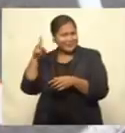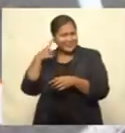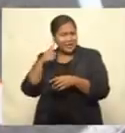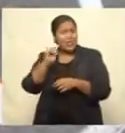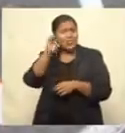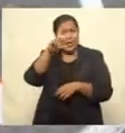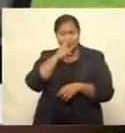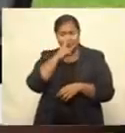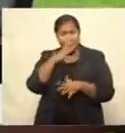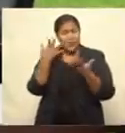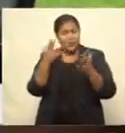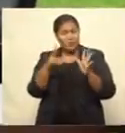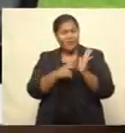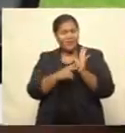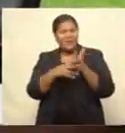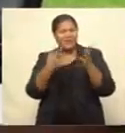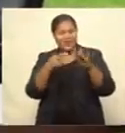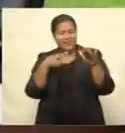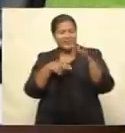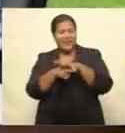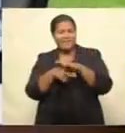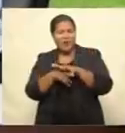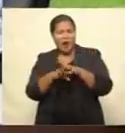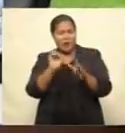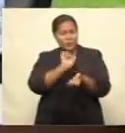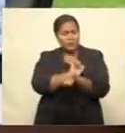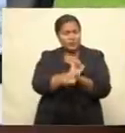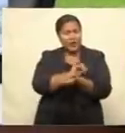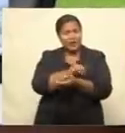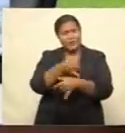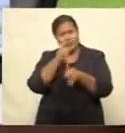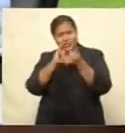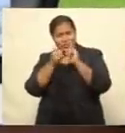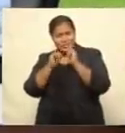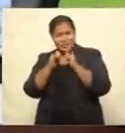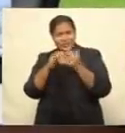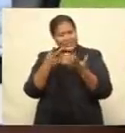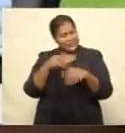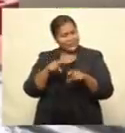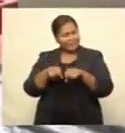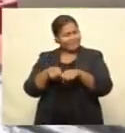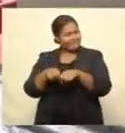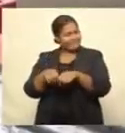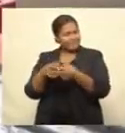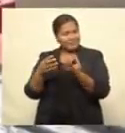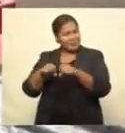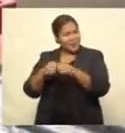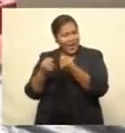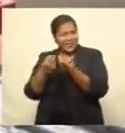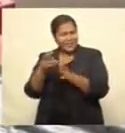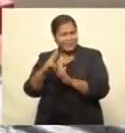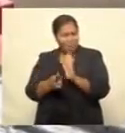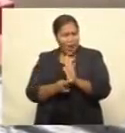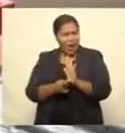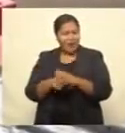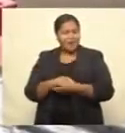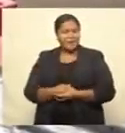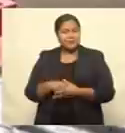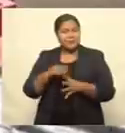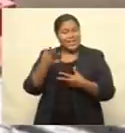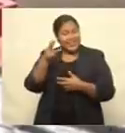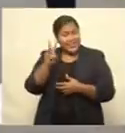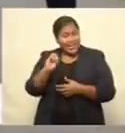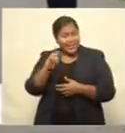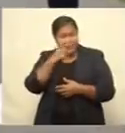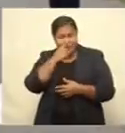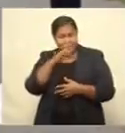of Vakambalea in Navua were arrested for drinking alcohol and breaching the health restrictions in place. They were among 30 arrests